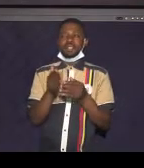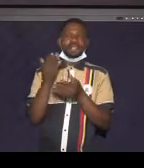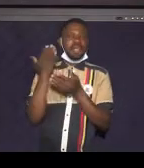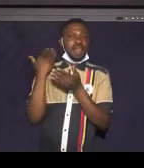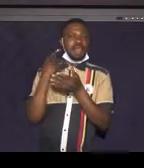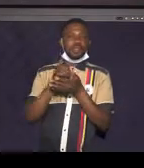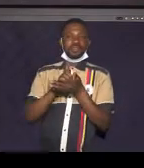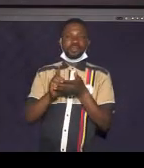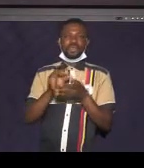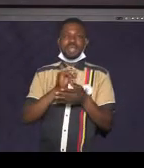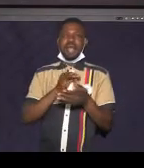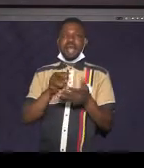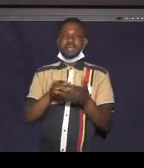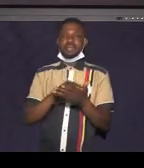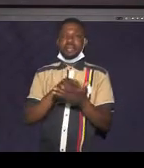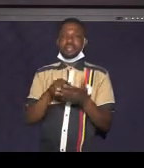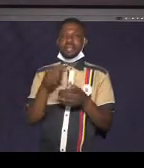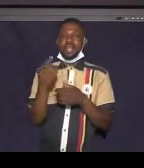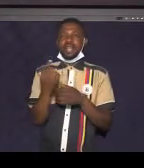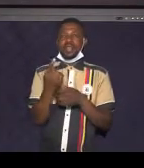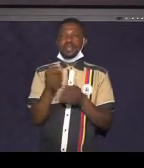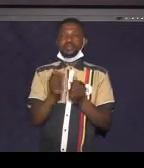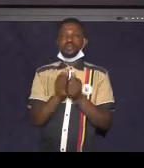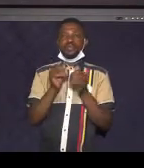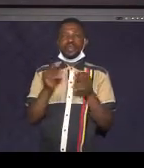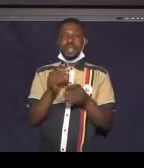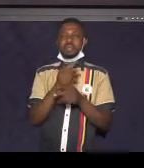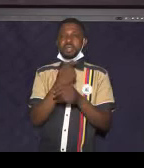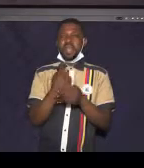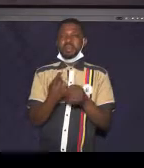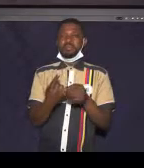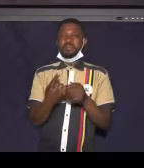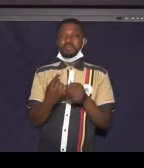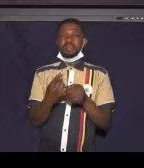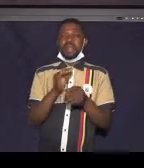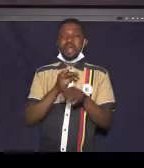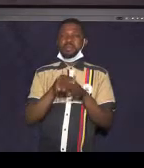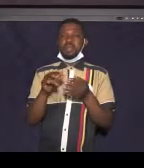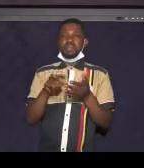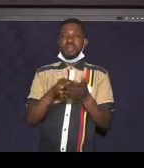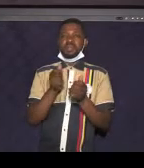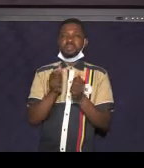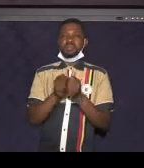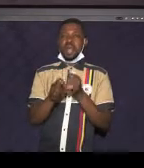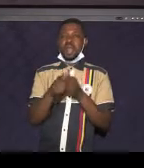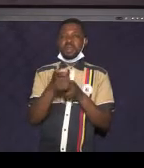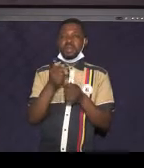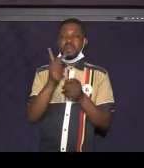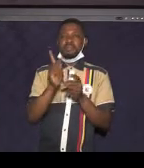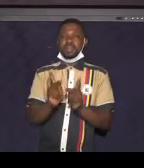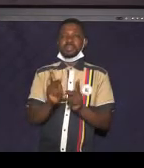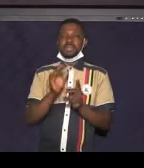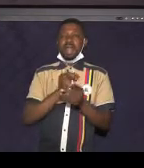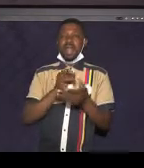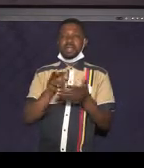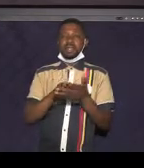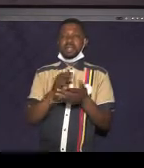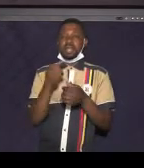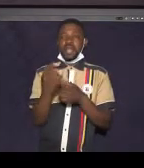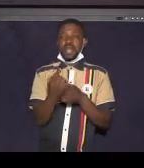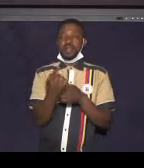last week. I danced alone, without nobody. I didn't dance with any other person. I danced alone last